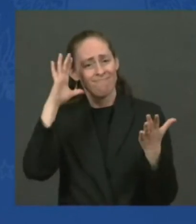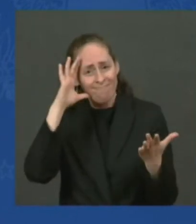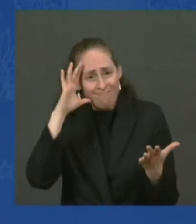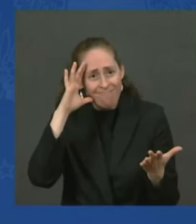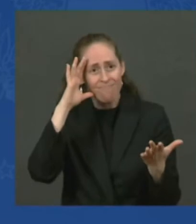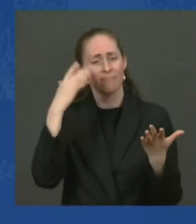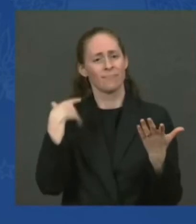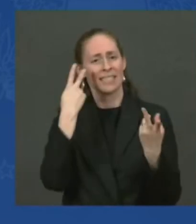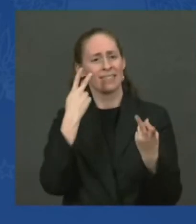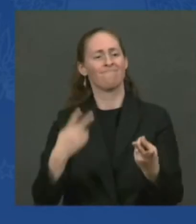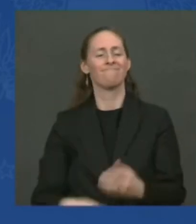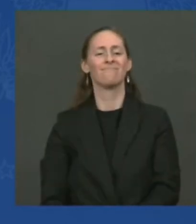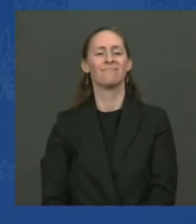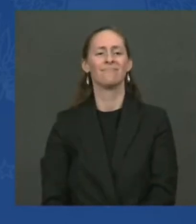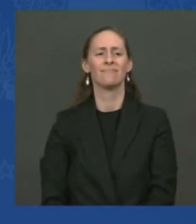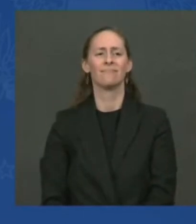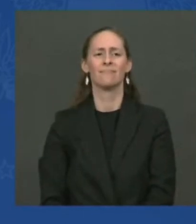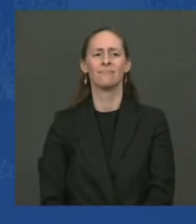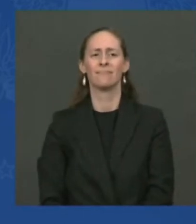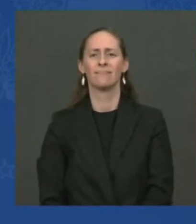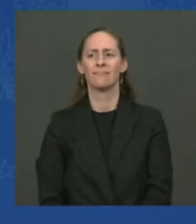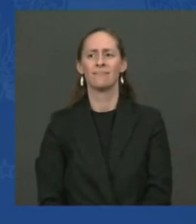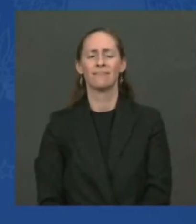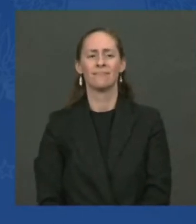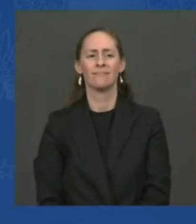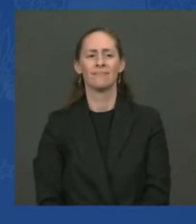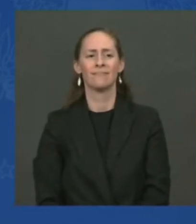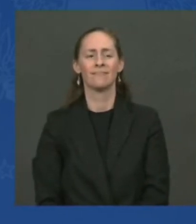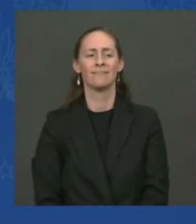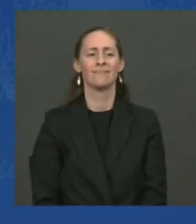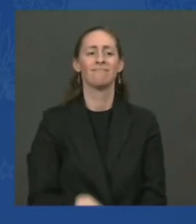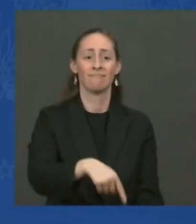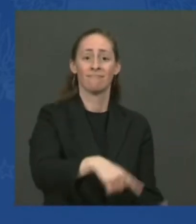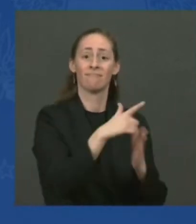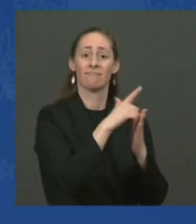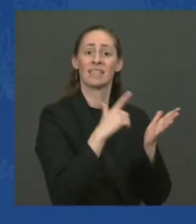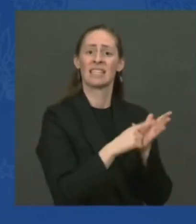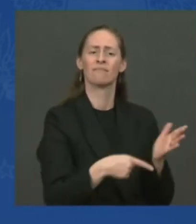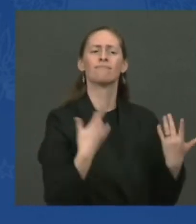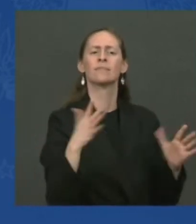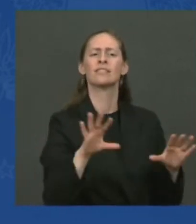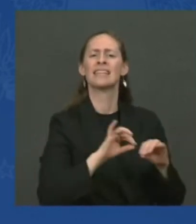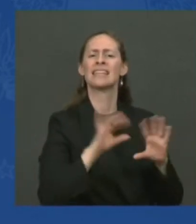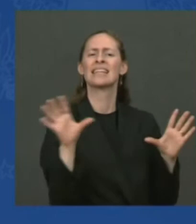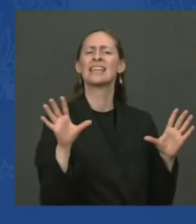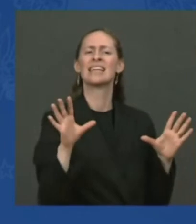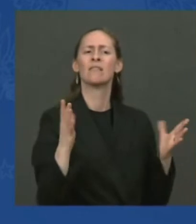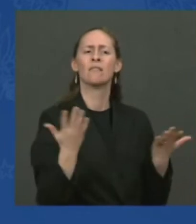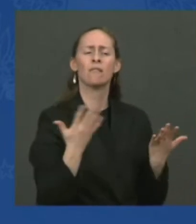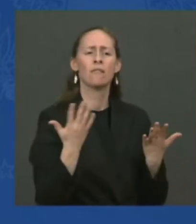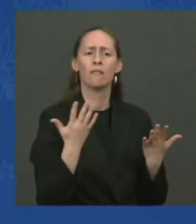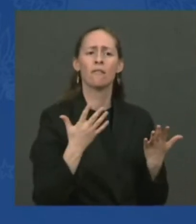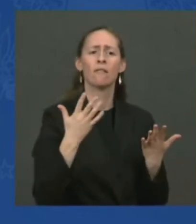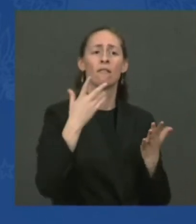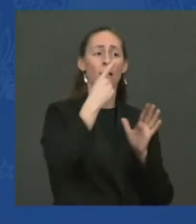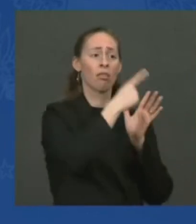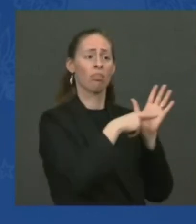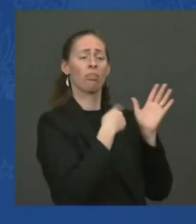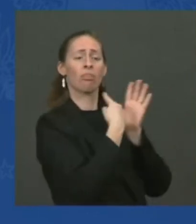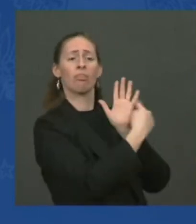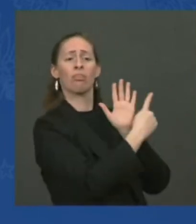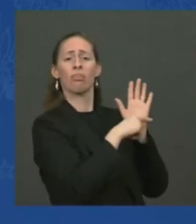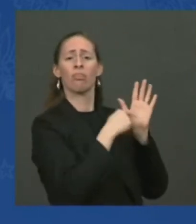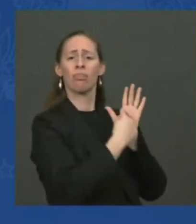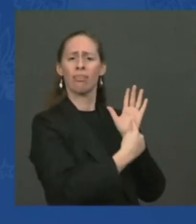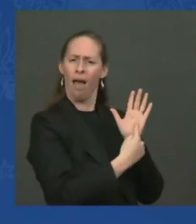The bill I'm about to sign along is proof that despite the cynics, Democrats and Republicans can